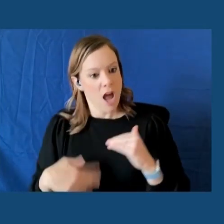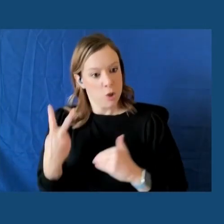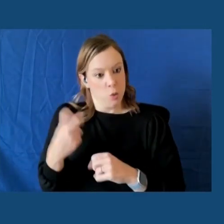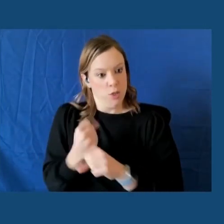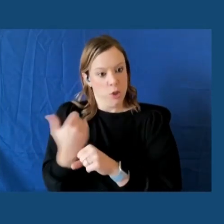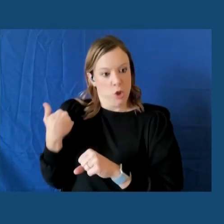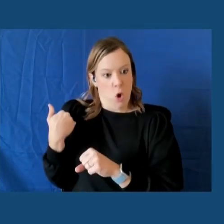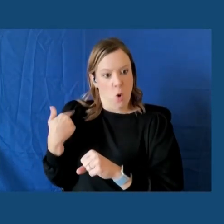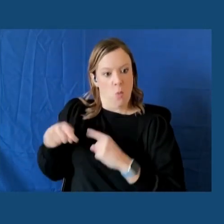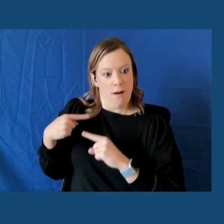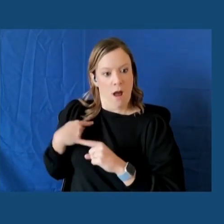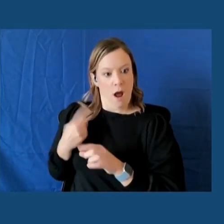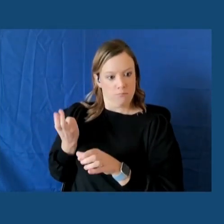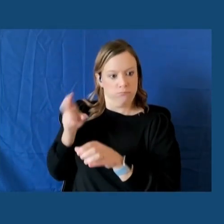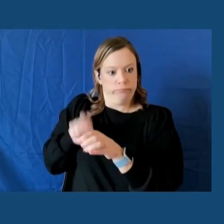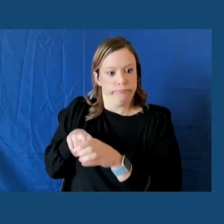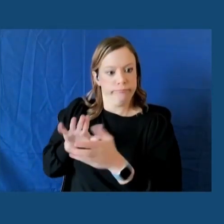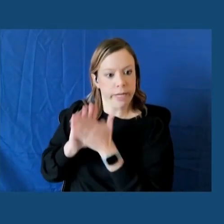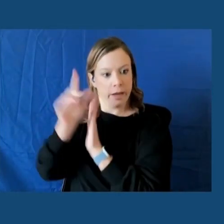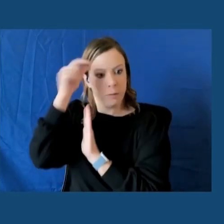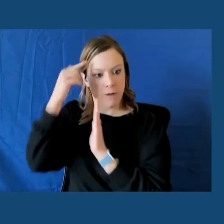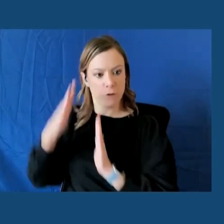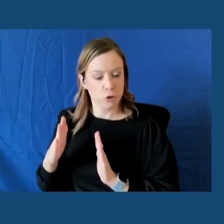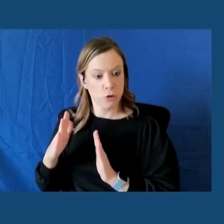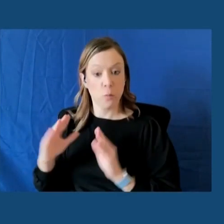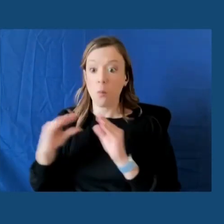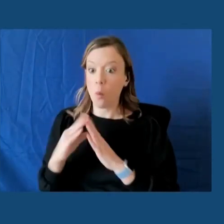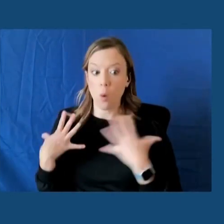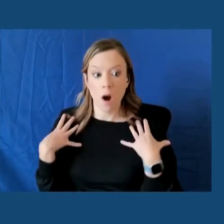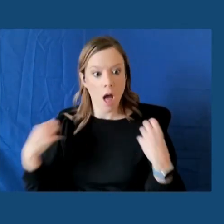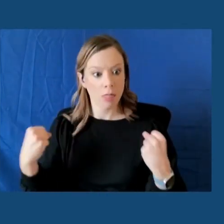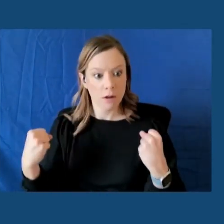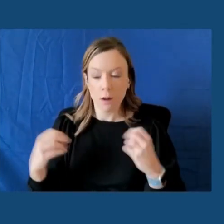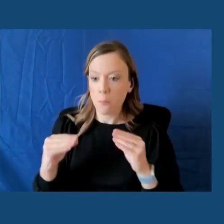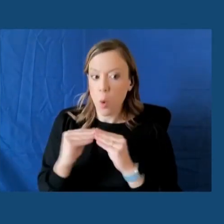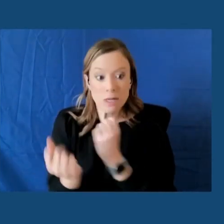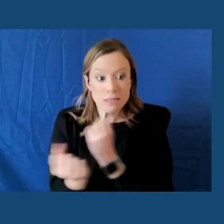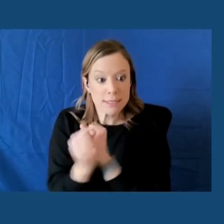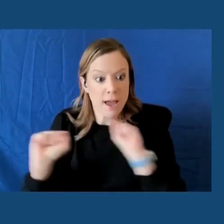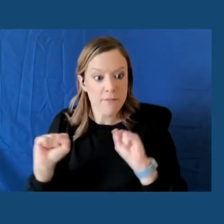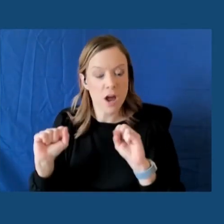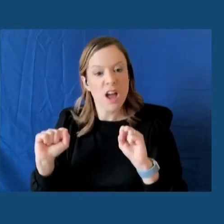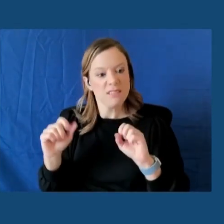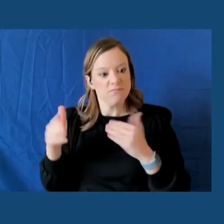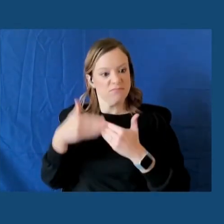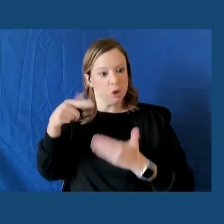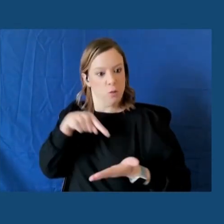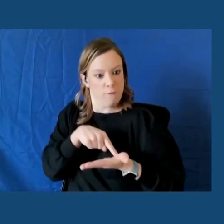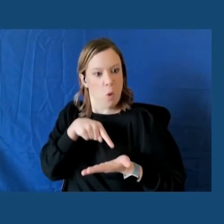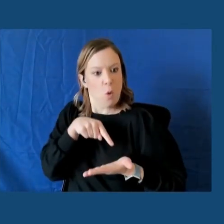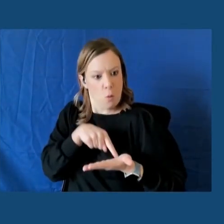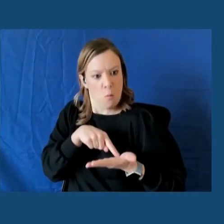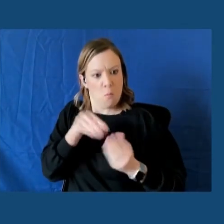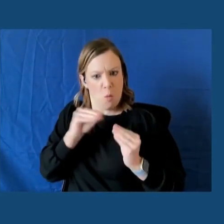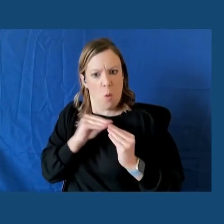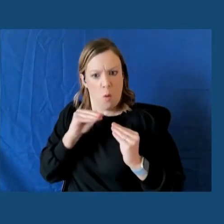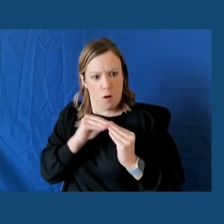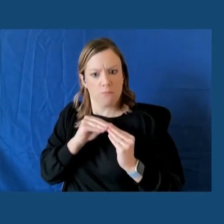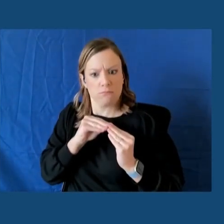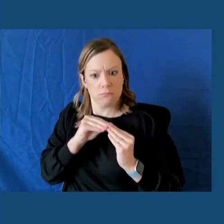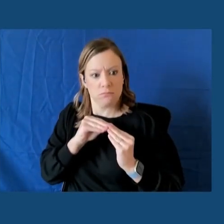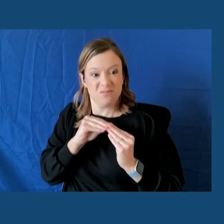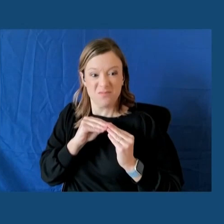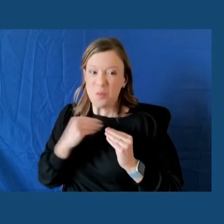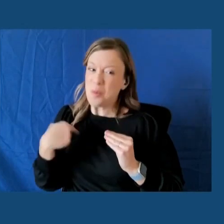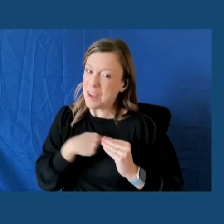healthier, safer, more affordable. Now, we've traversed some rocky terrain,